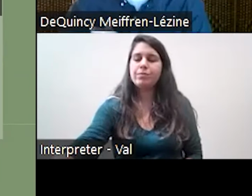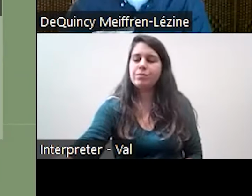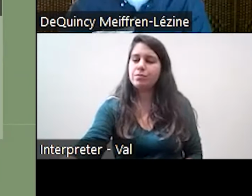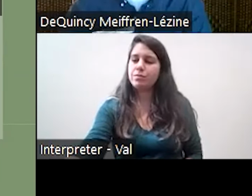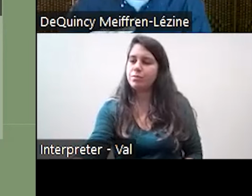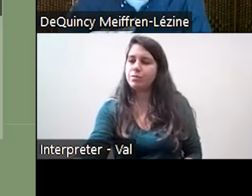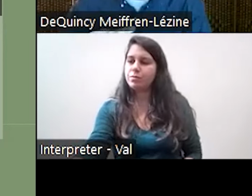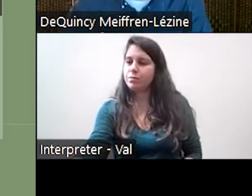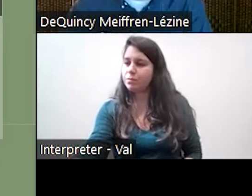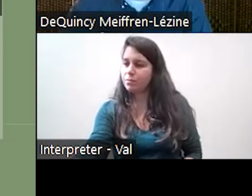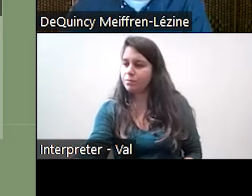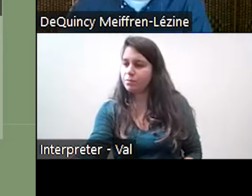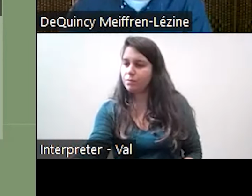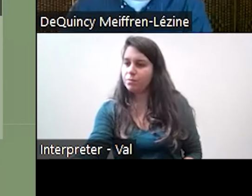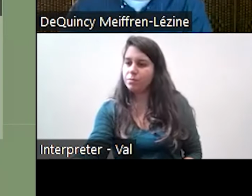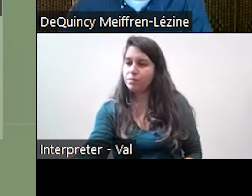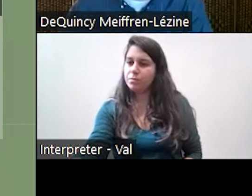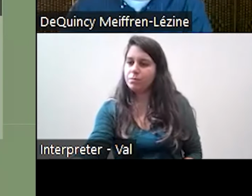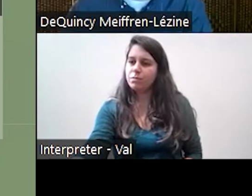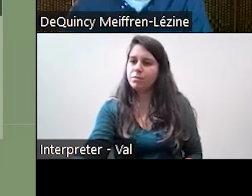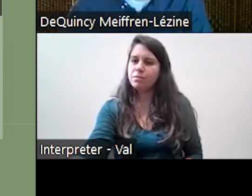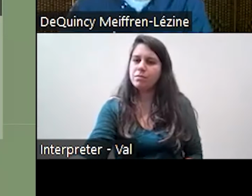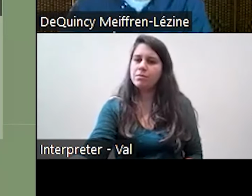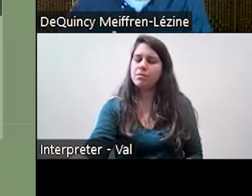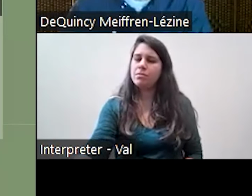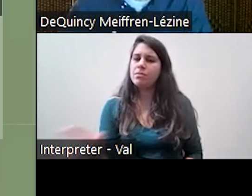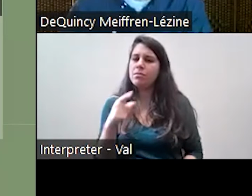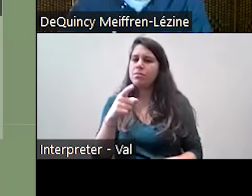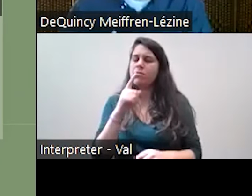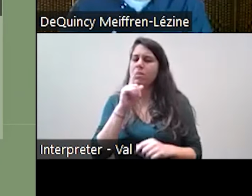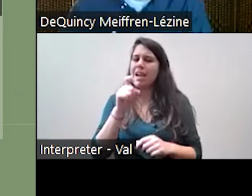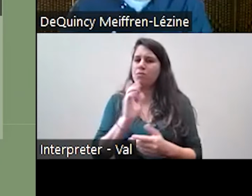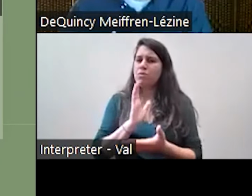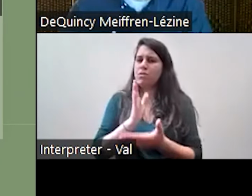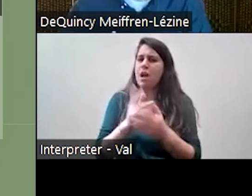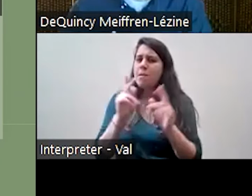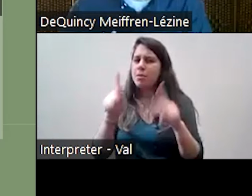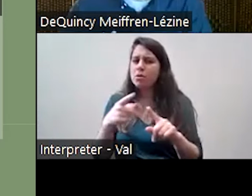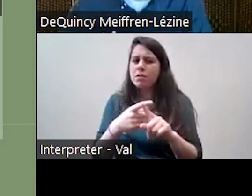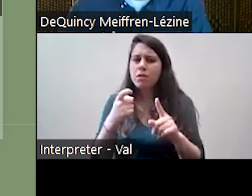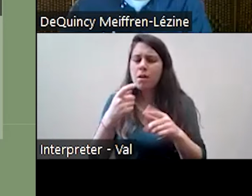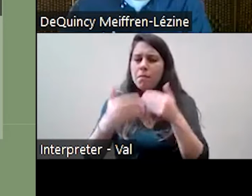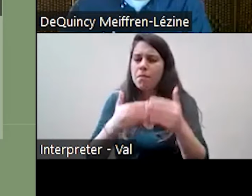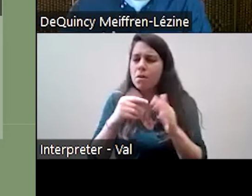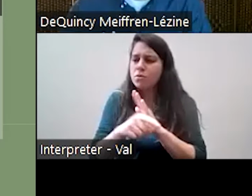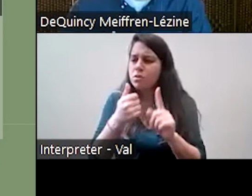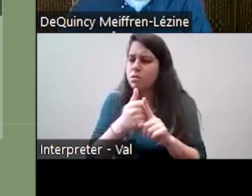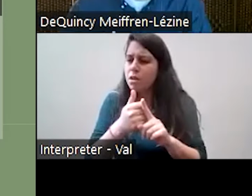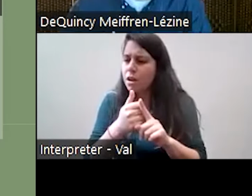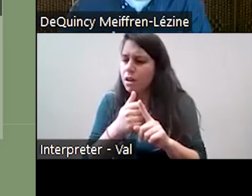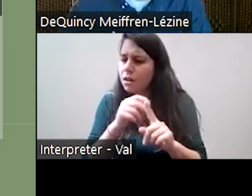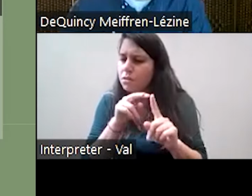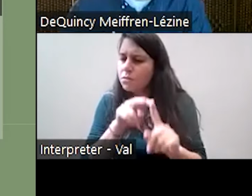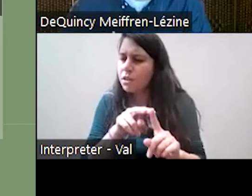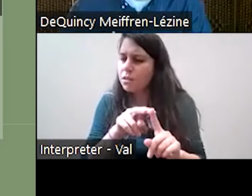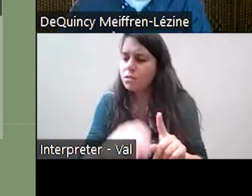ideally, we would want to have some intervention there, right? To stop the person from going on that suicide trajectory